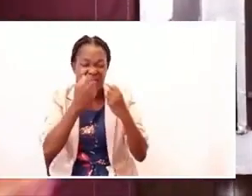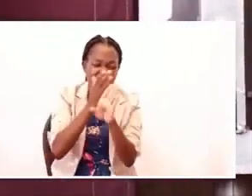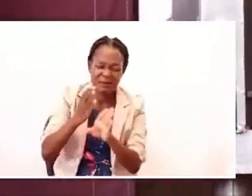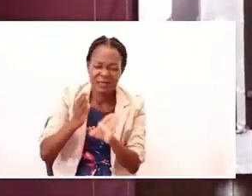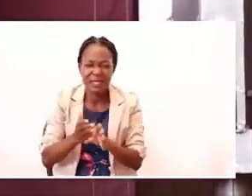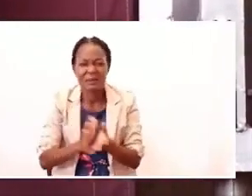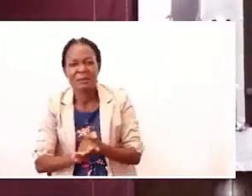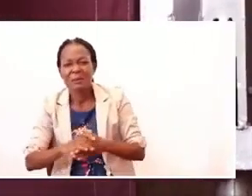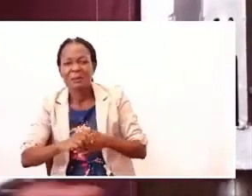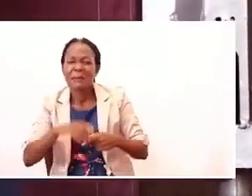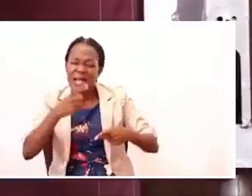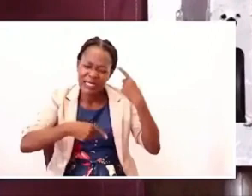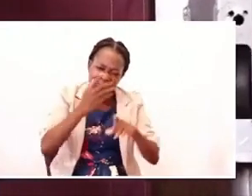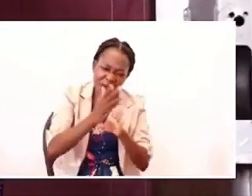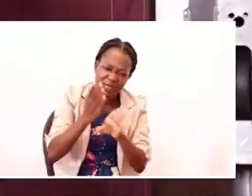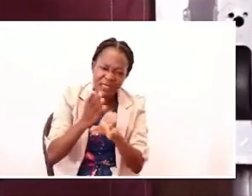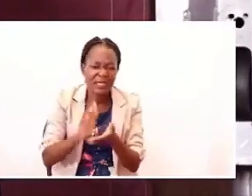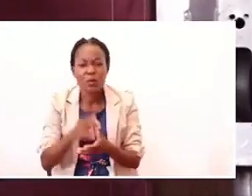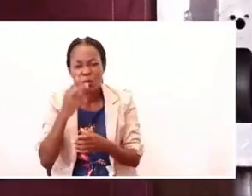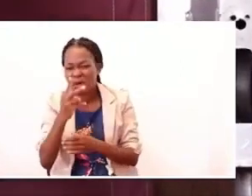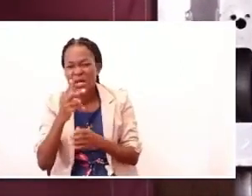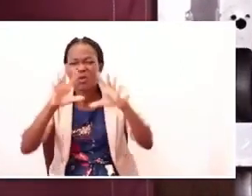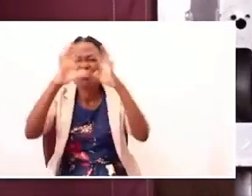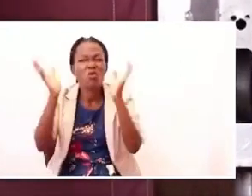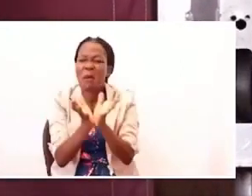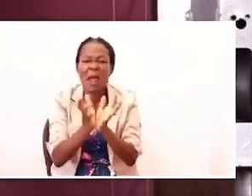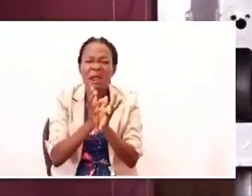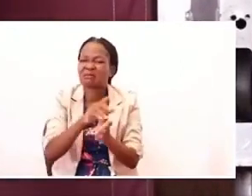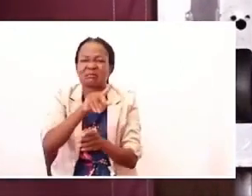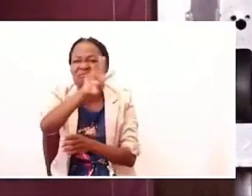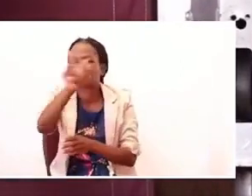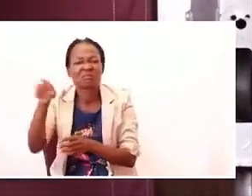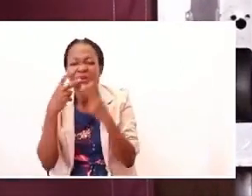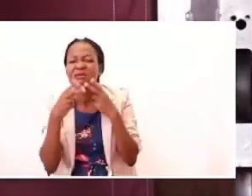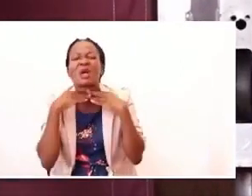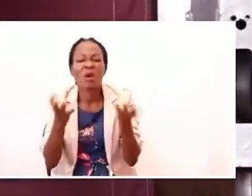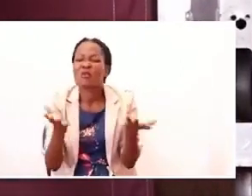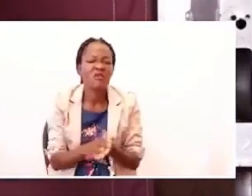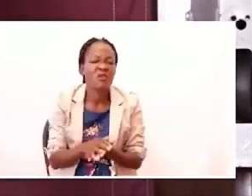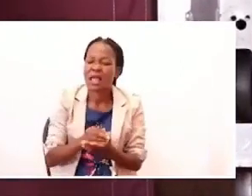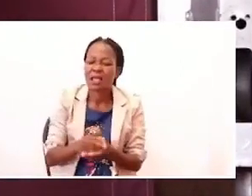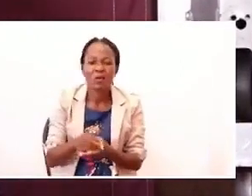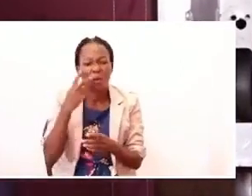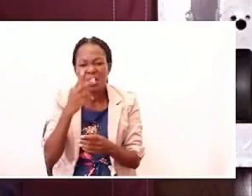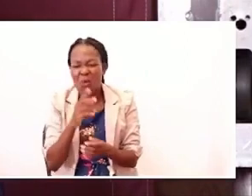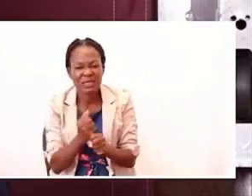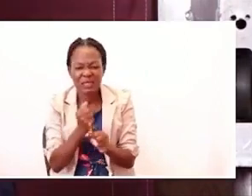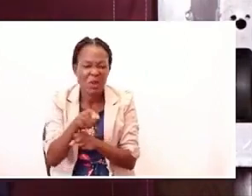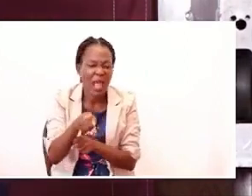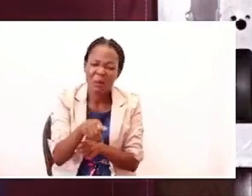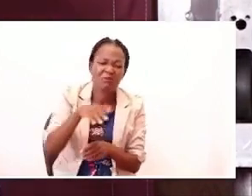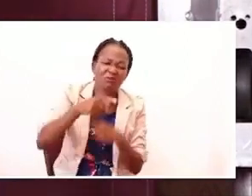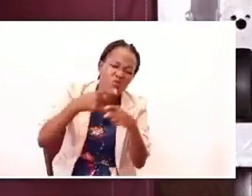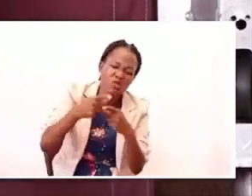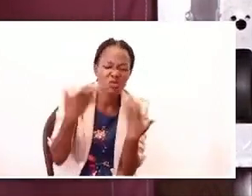in a situation where they were no longer globally relevant. And the question had to be answered as to whether they should continue to exist